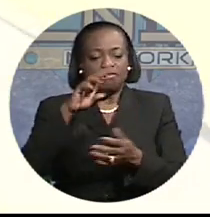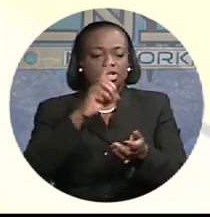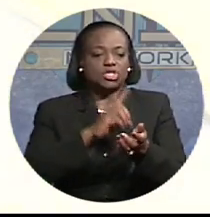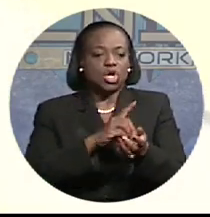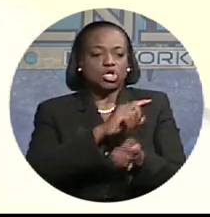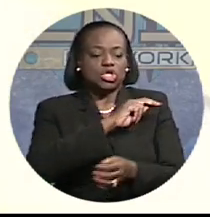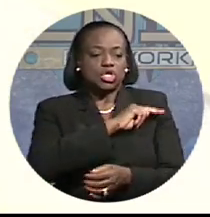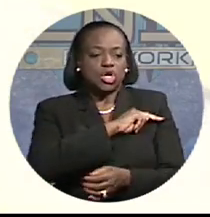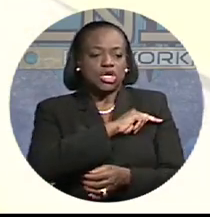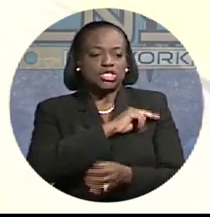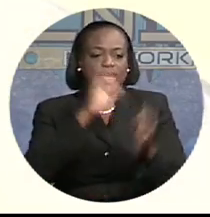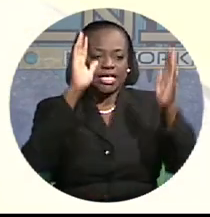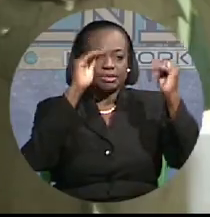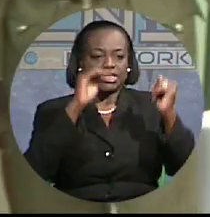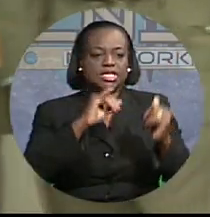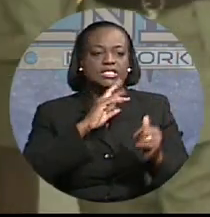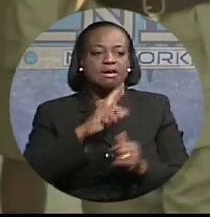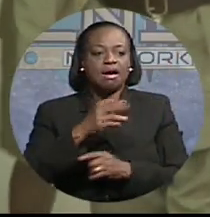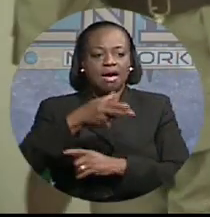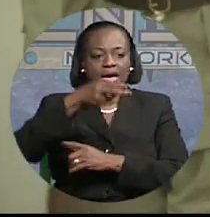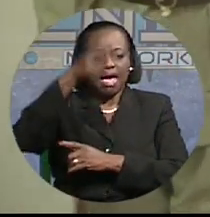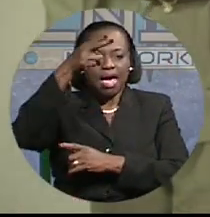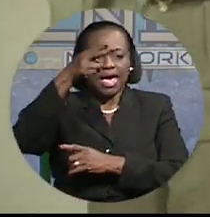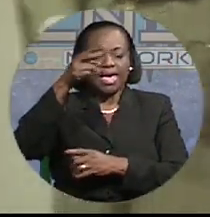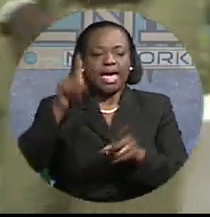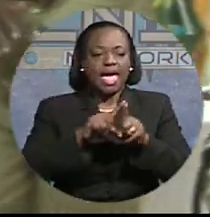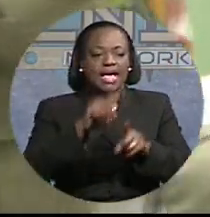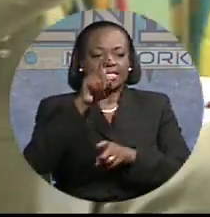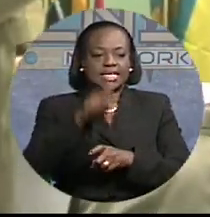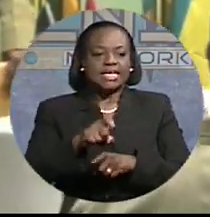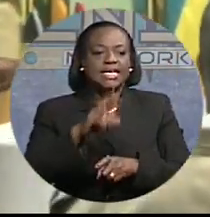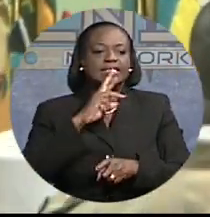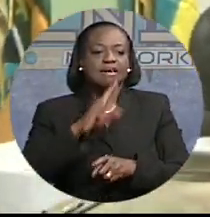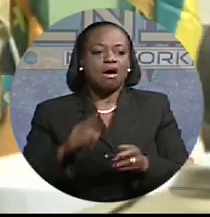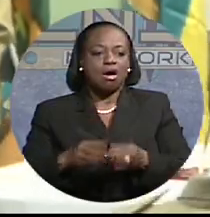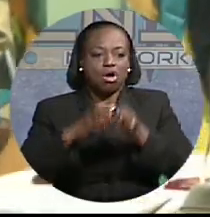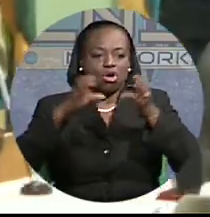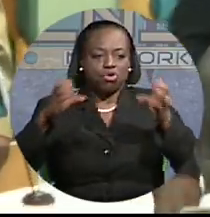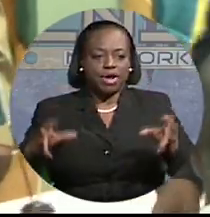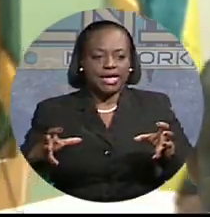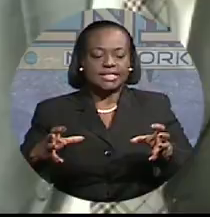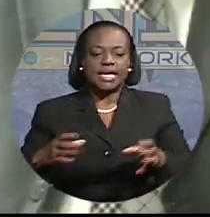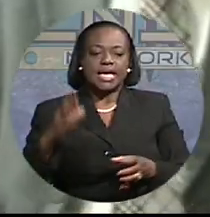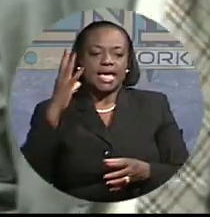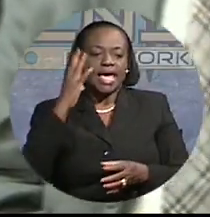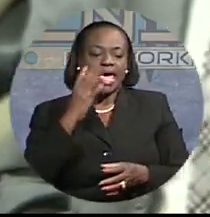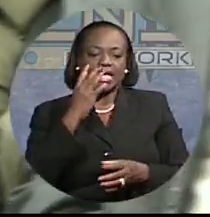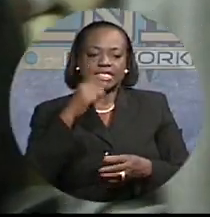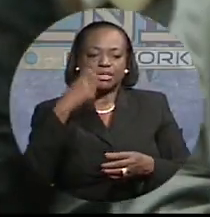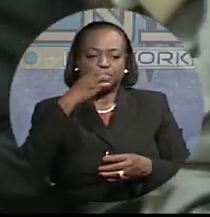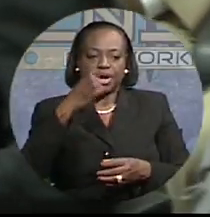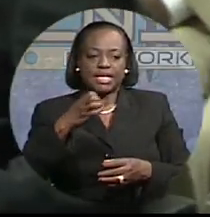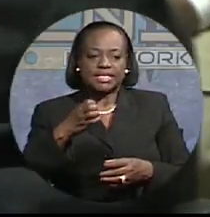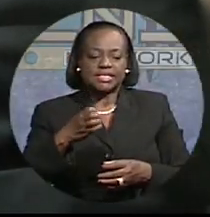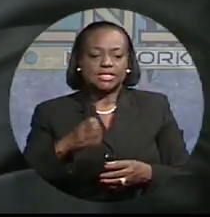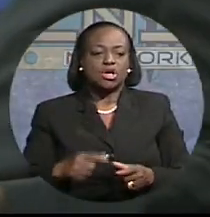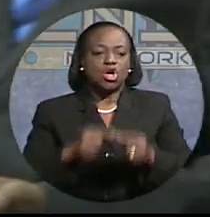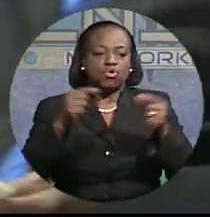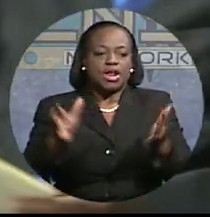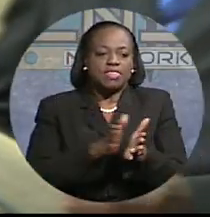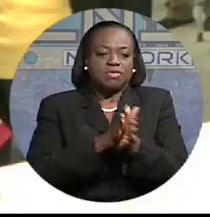the expectations are high, as he says the need is enormous. He also expressed great enthusiasm for the journey